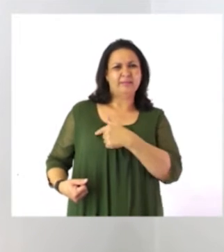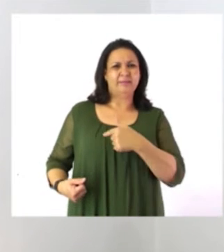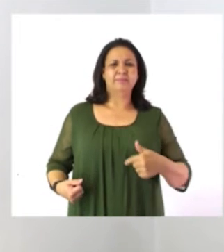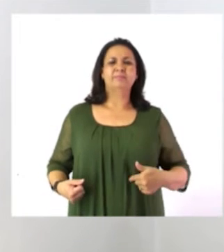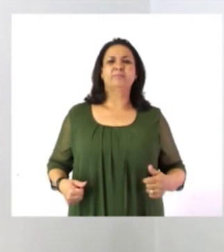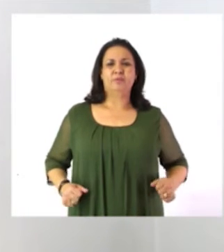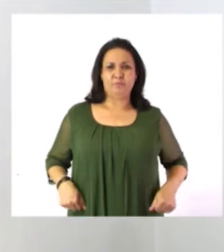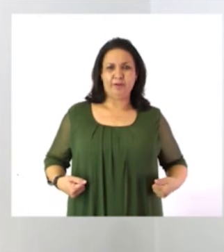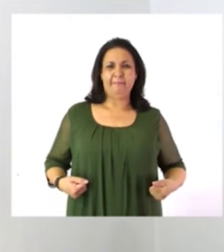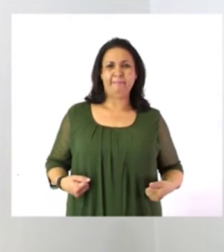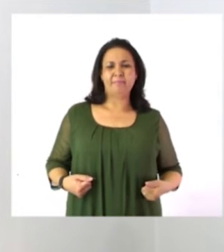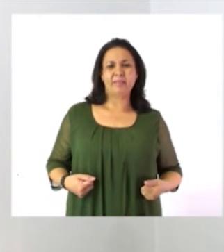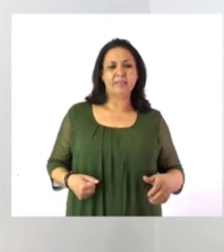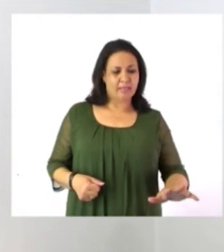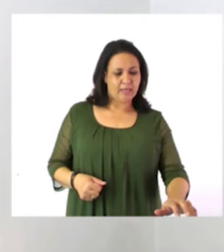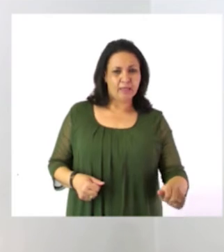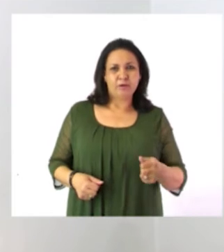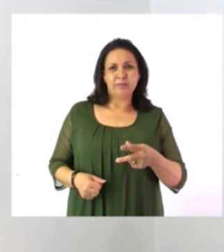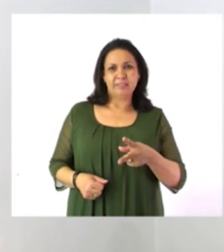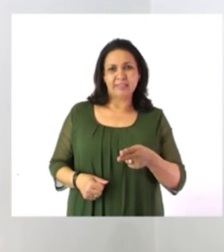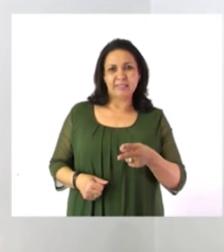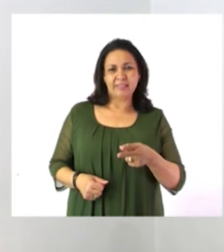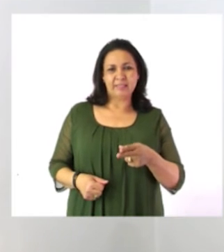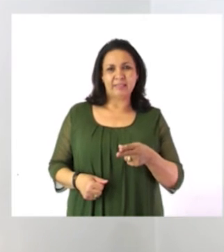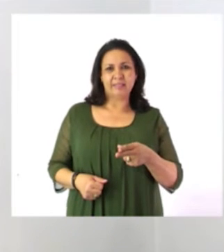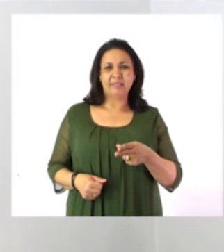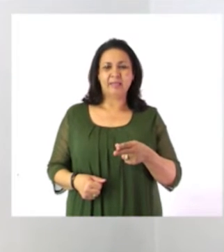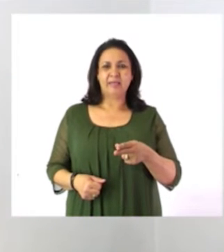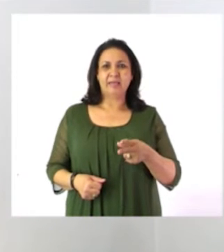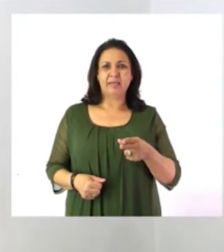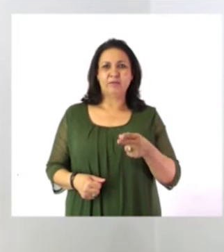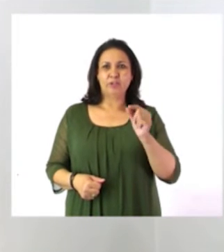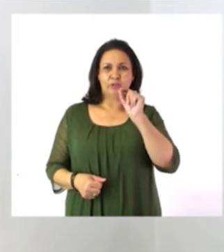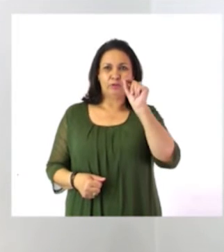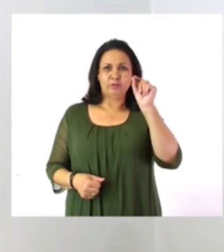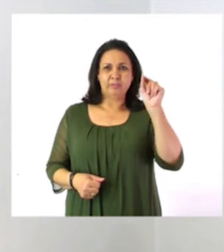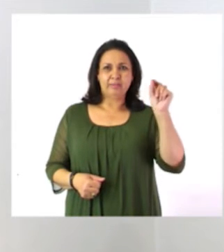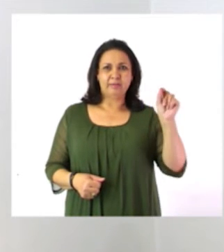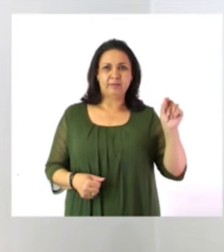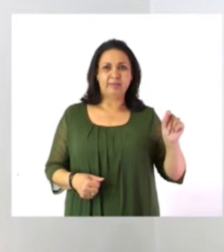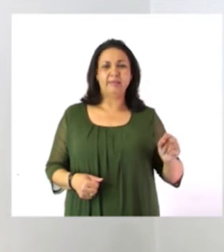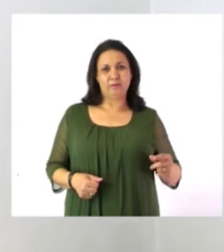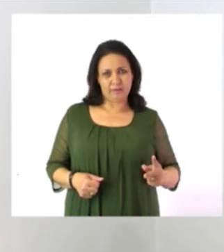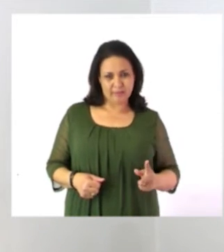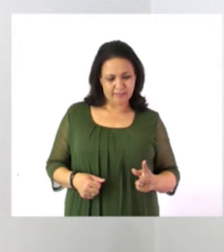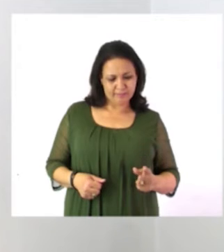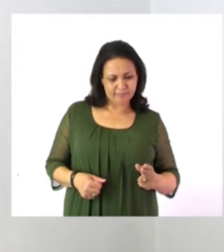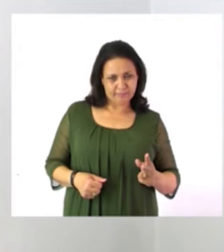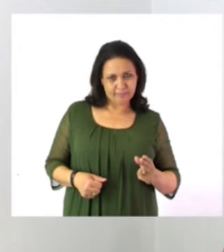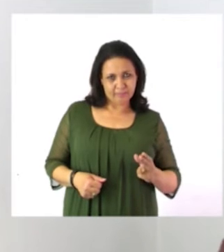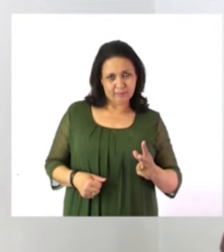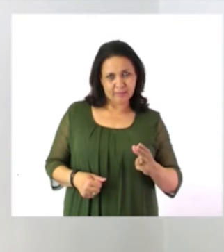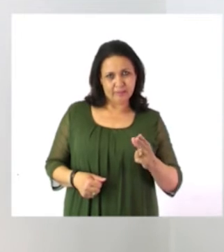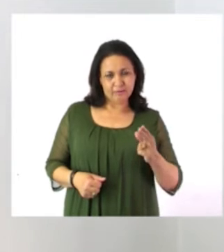Now you take your scissor and you cut on the dotted lines. Cut on the dotted lines. You can cut out the